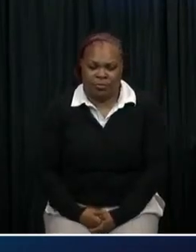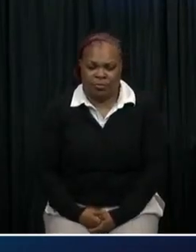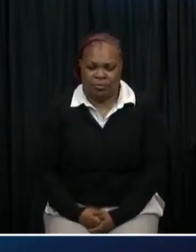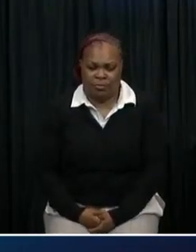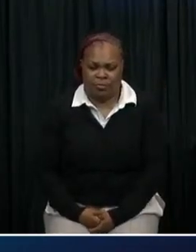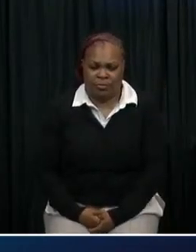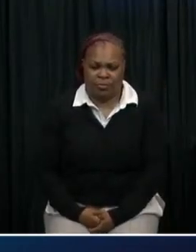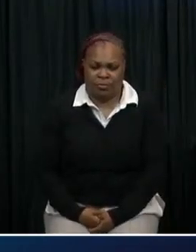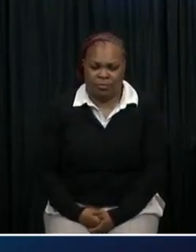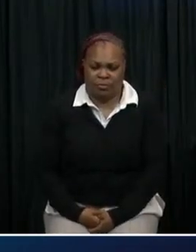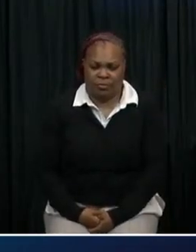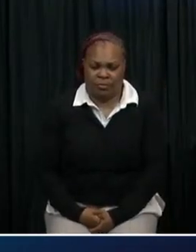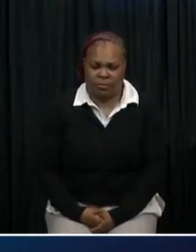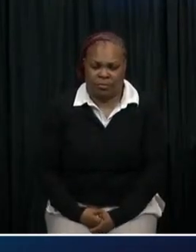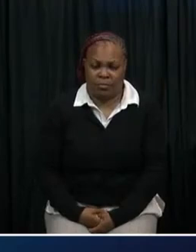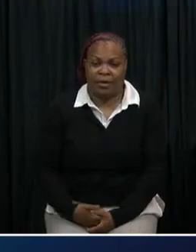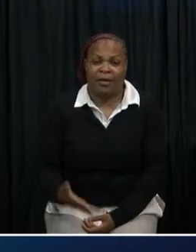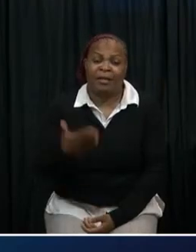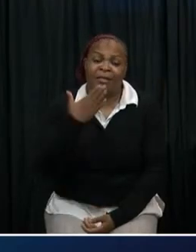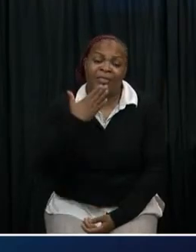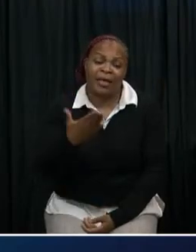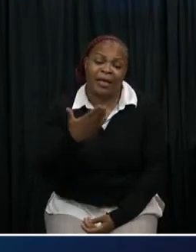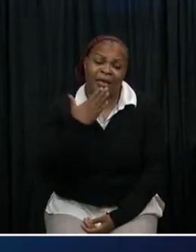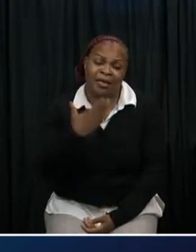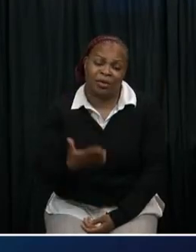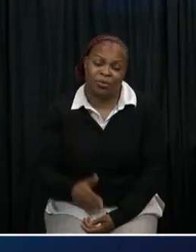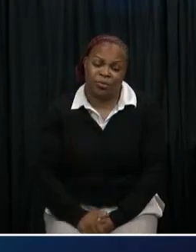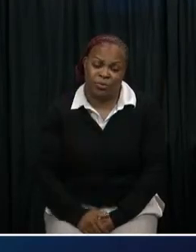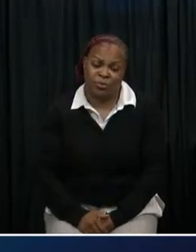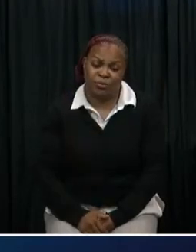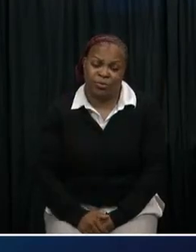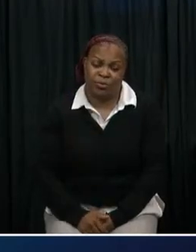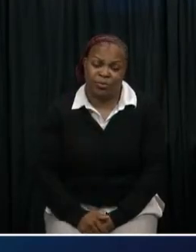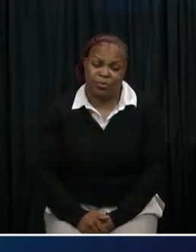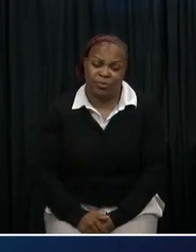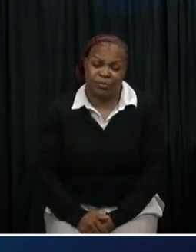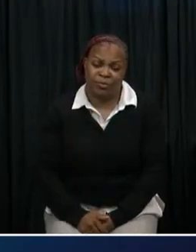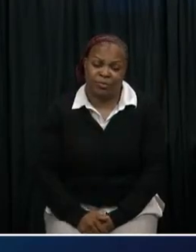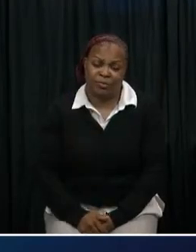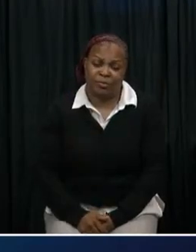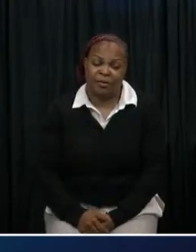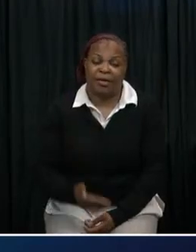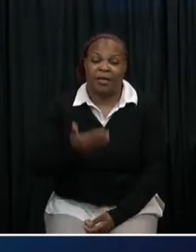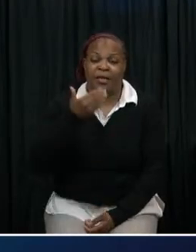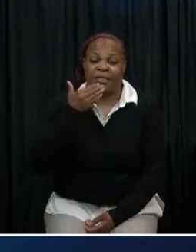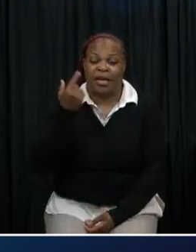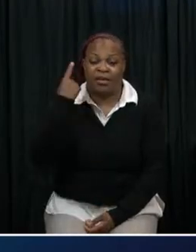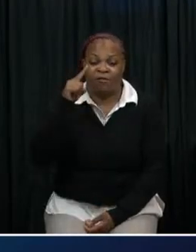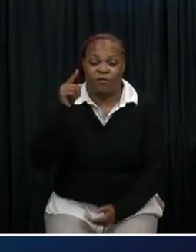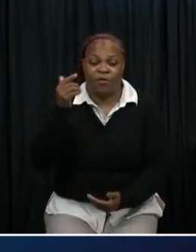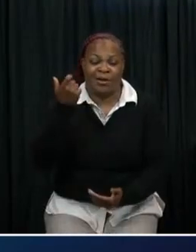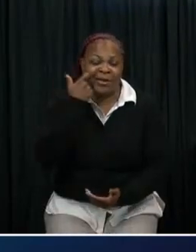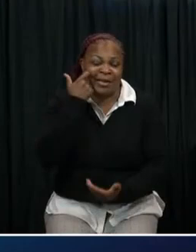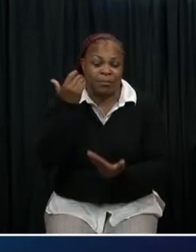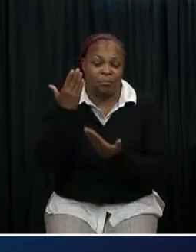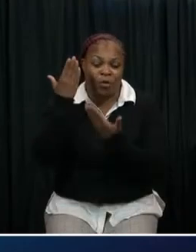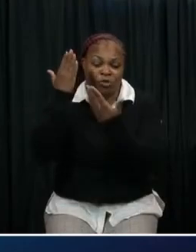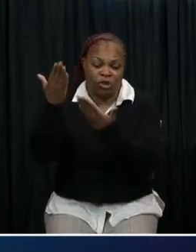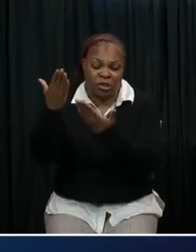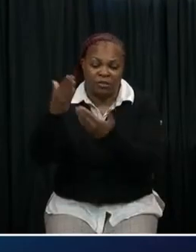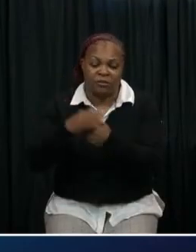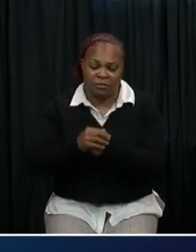Go ahead, yeah, Brother. thank you, Mr. Chair. I do also comment for the motion that is put